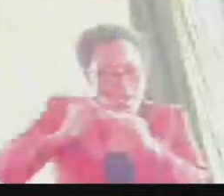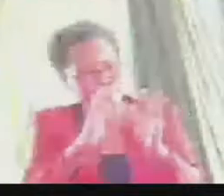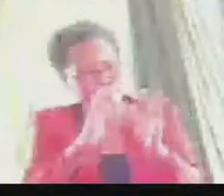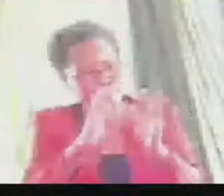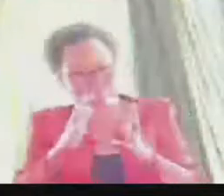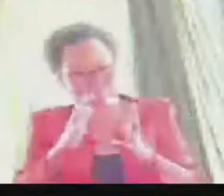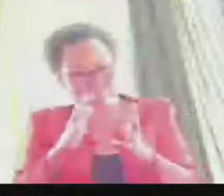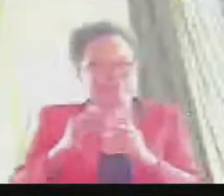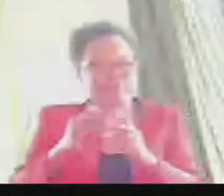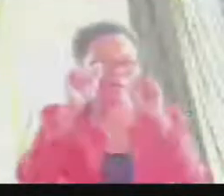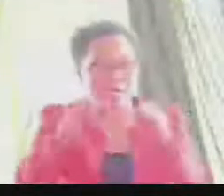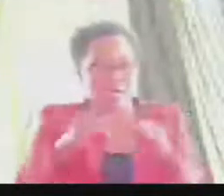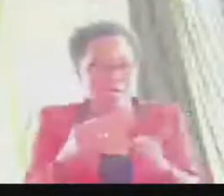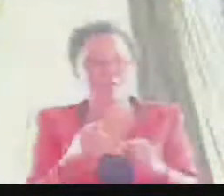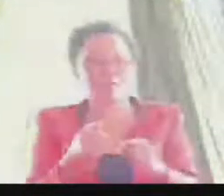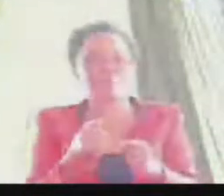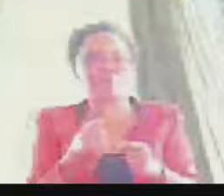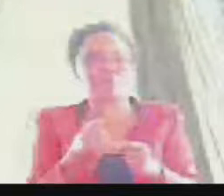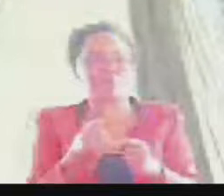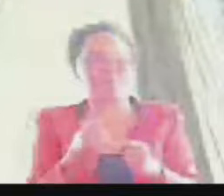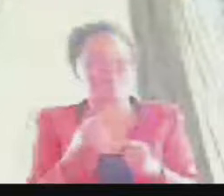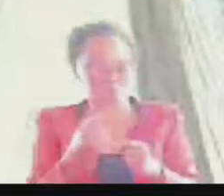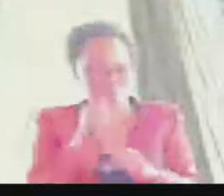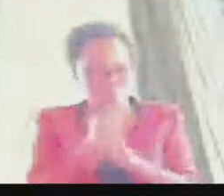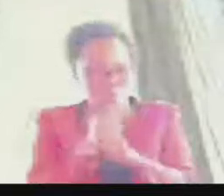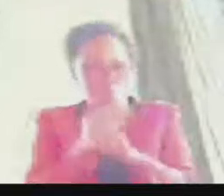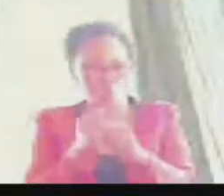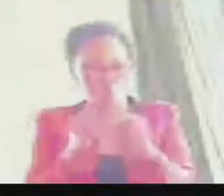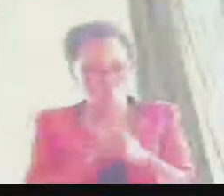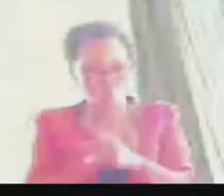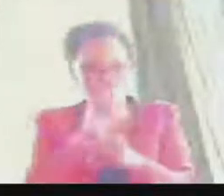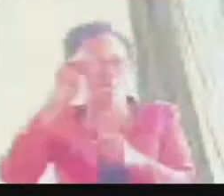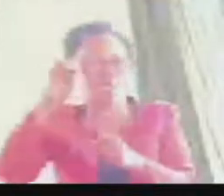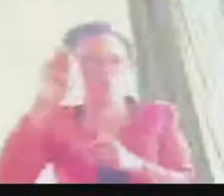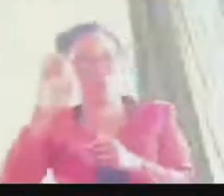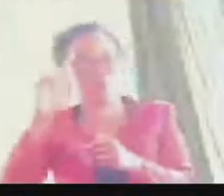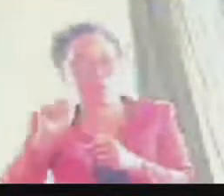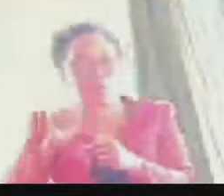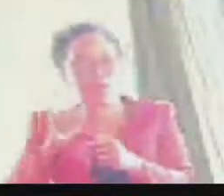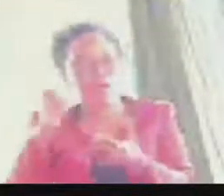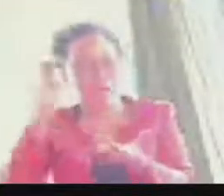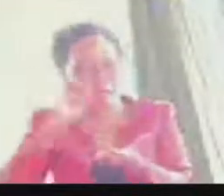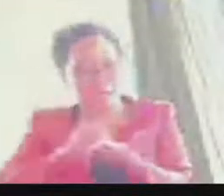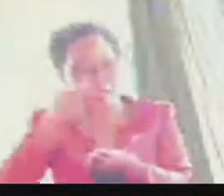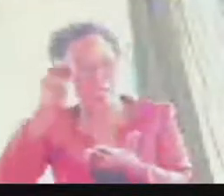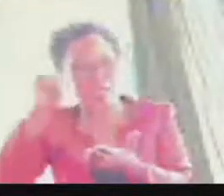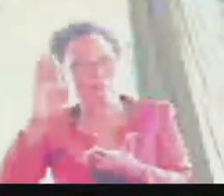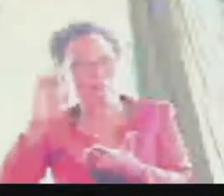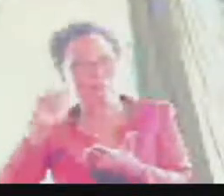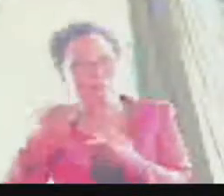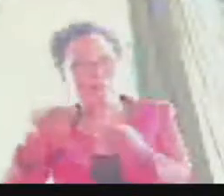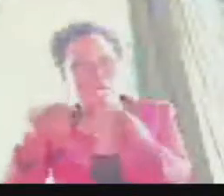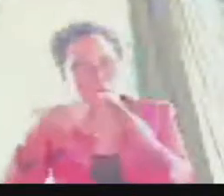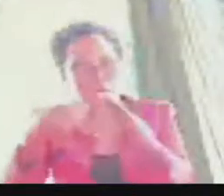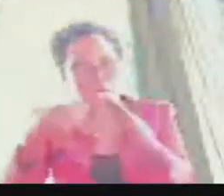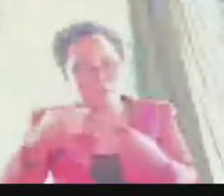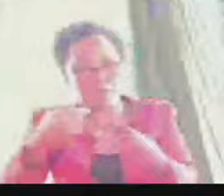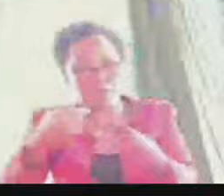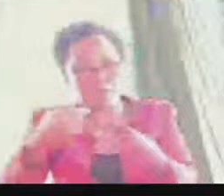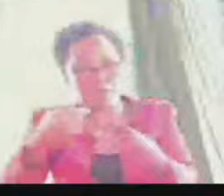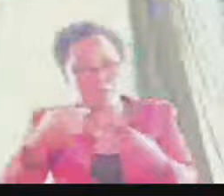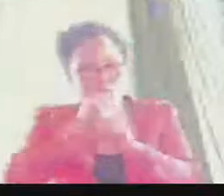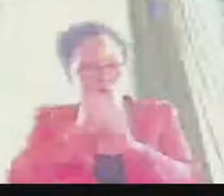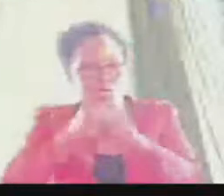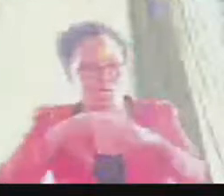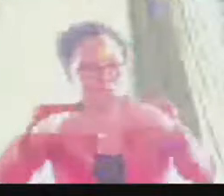simplistic aspect of it. MBA also gives you decision-making processes and how to make